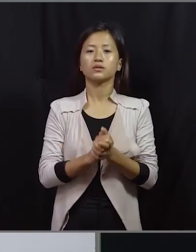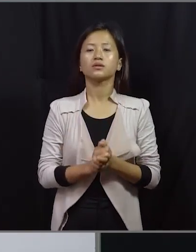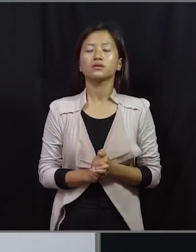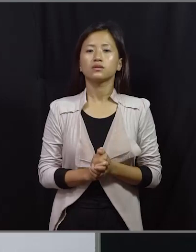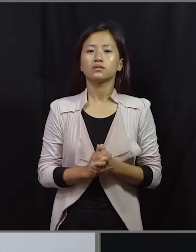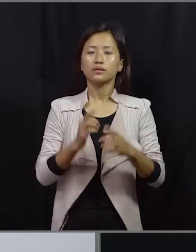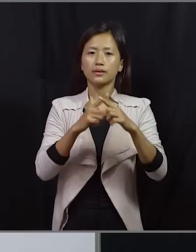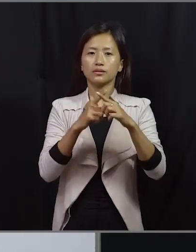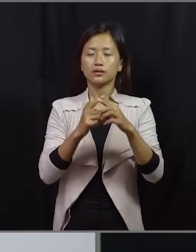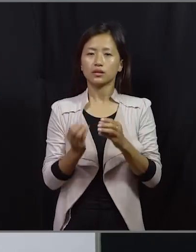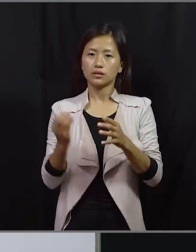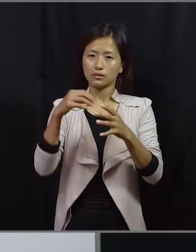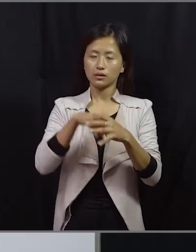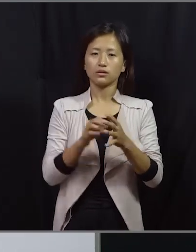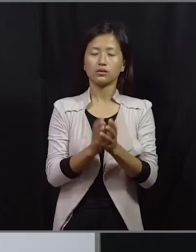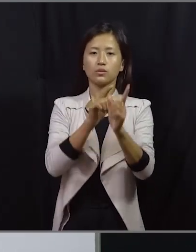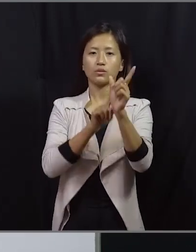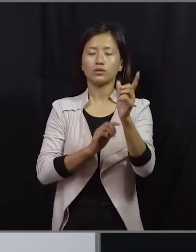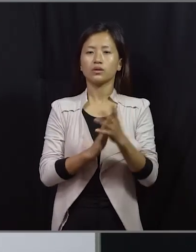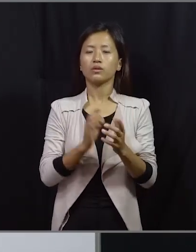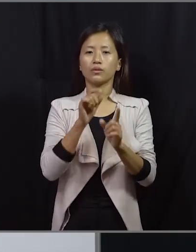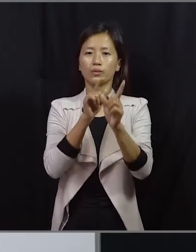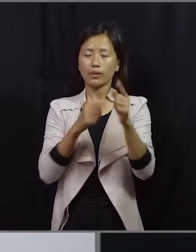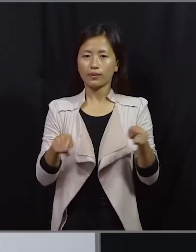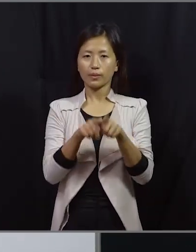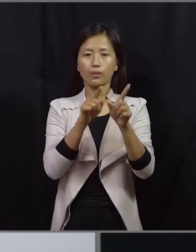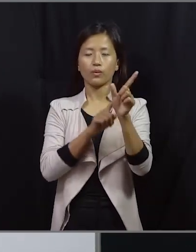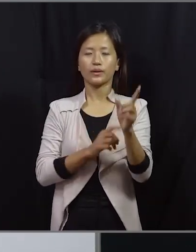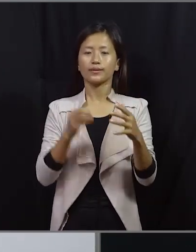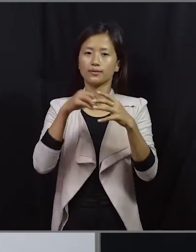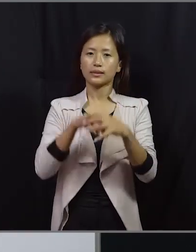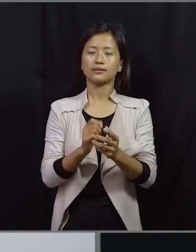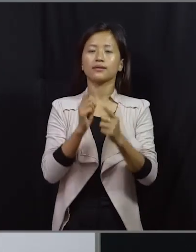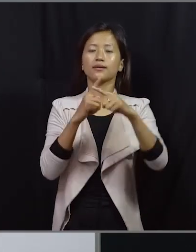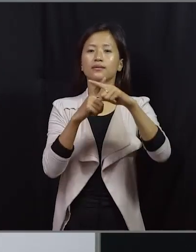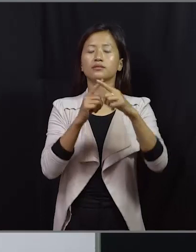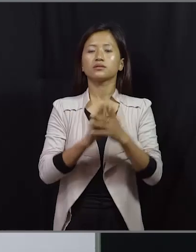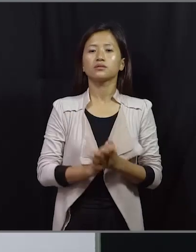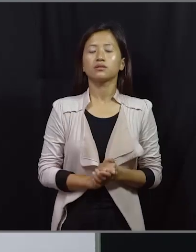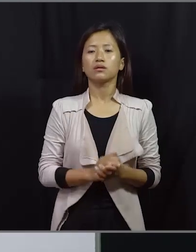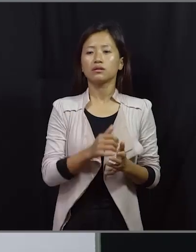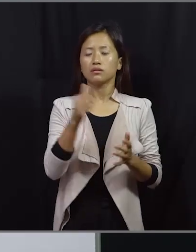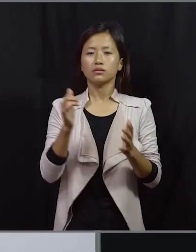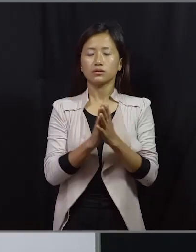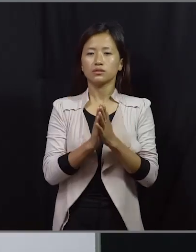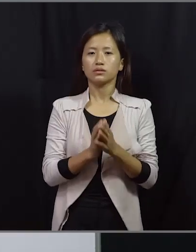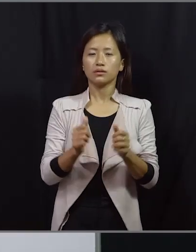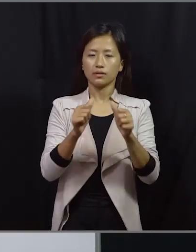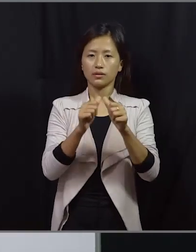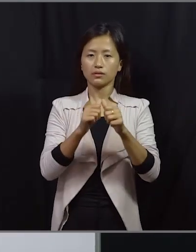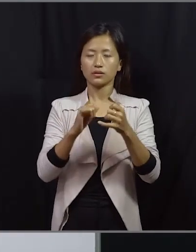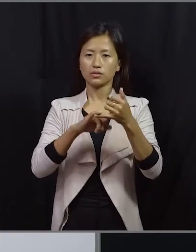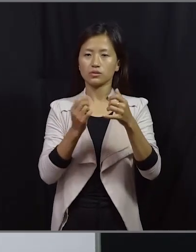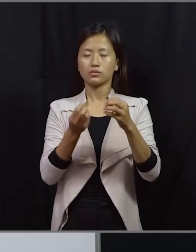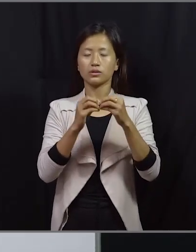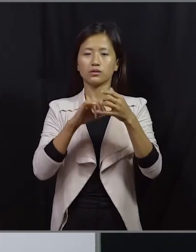X is contained in Y and Y contains X. Okay, so otherwise we can write this one. A is a subset